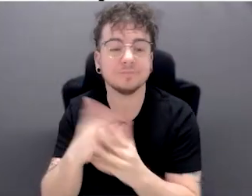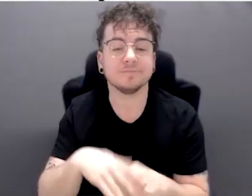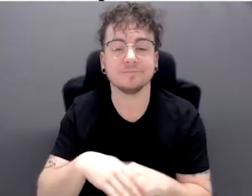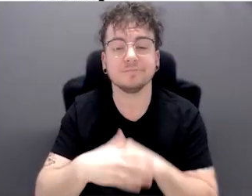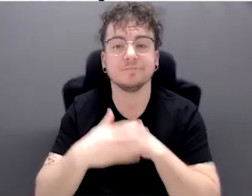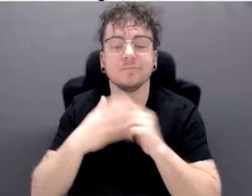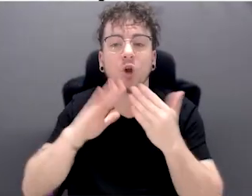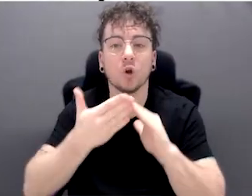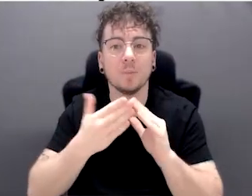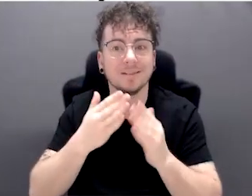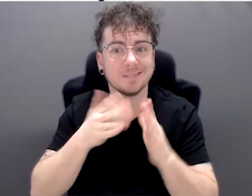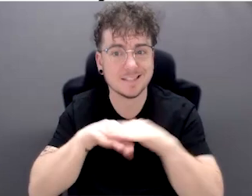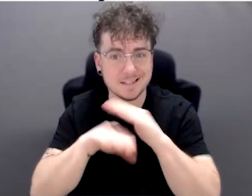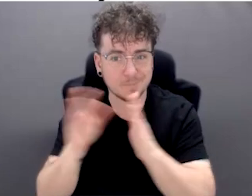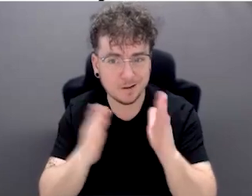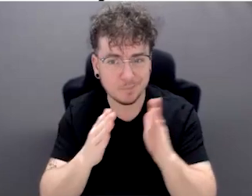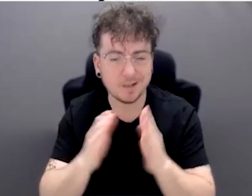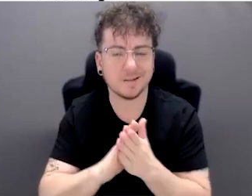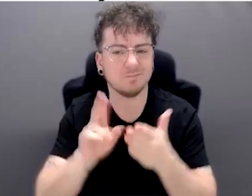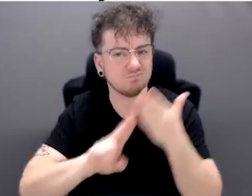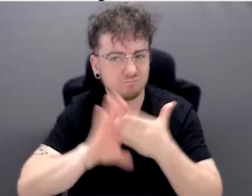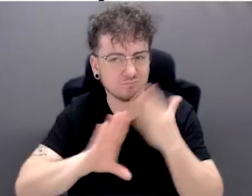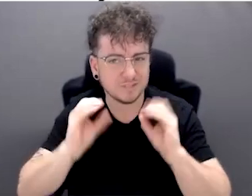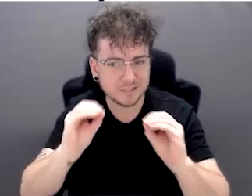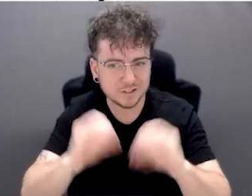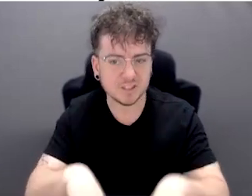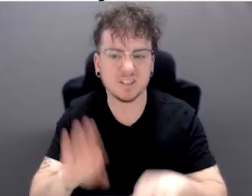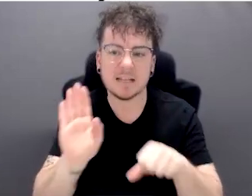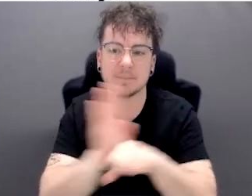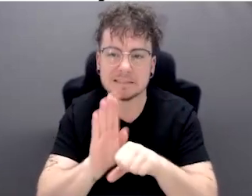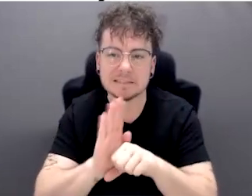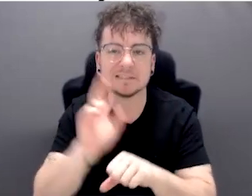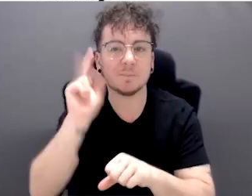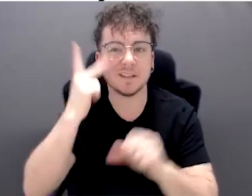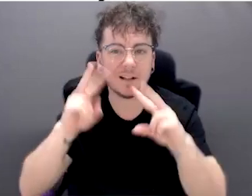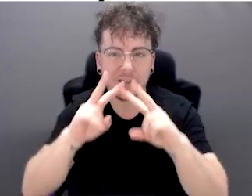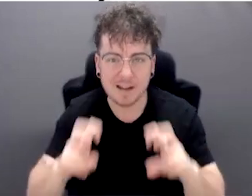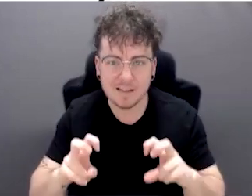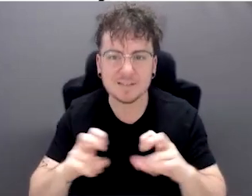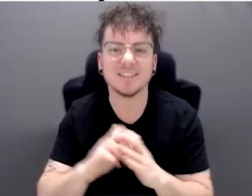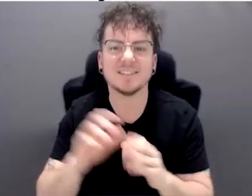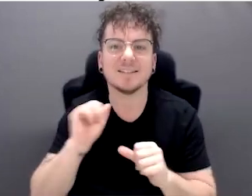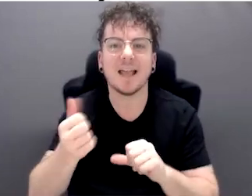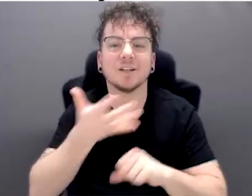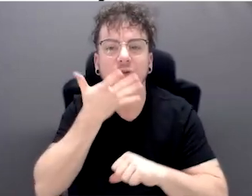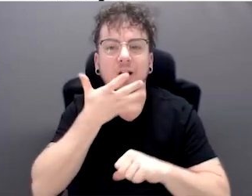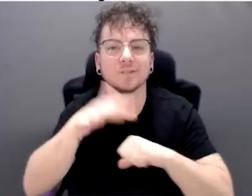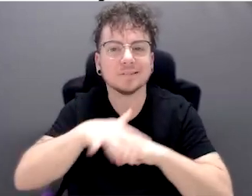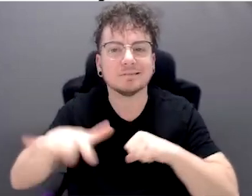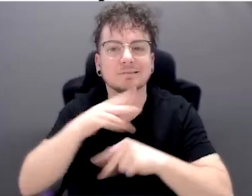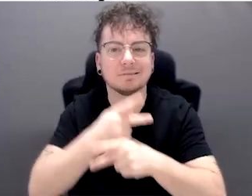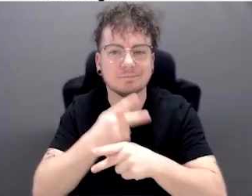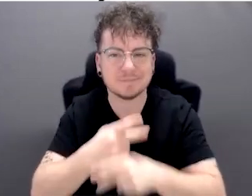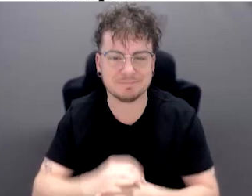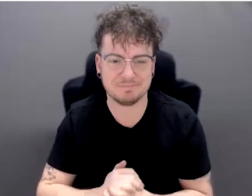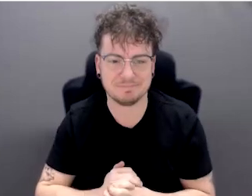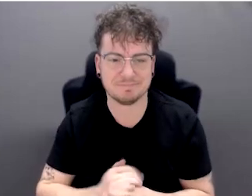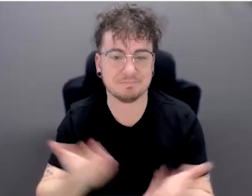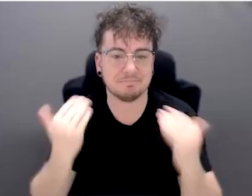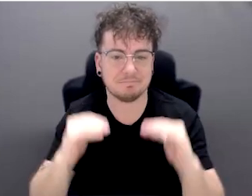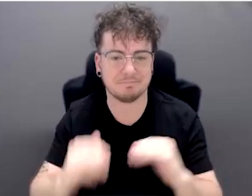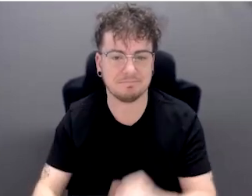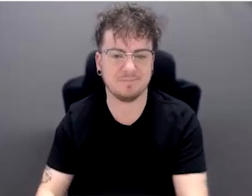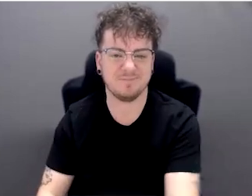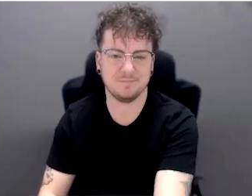planning, post-secondary teaching, business, political analysis, and grounds maintenance. Next slide, please.